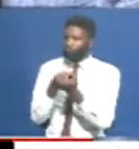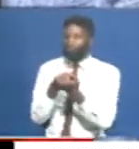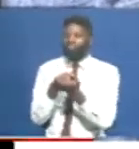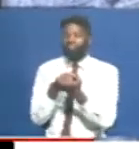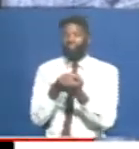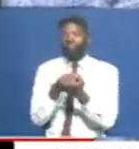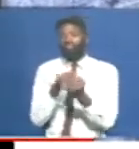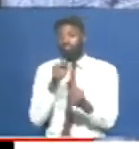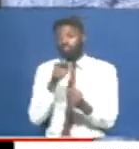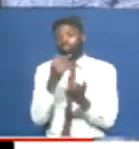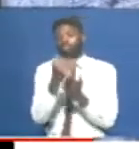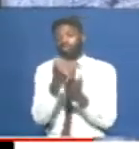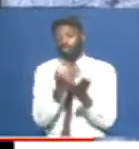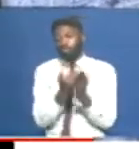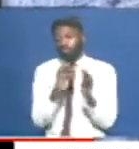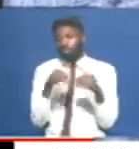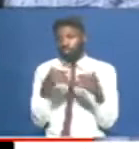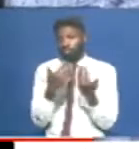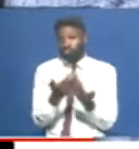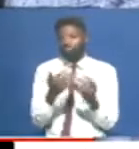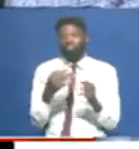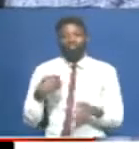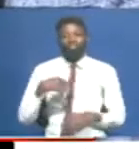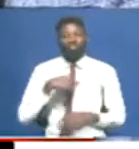program by assisting